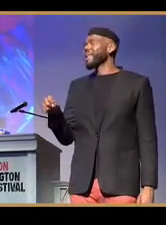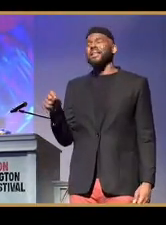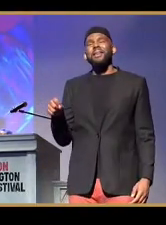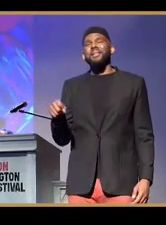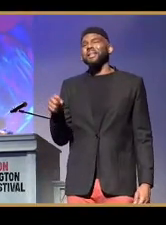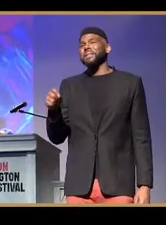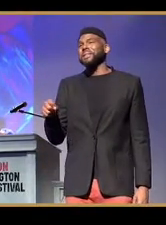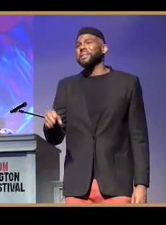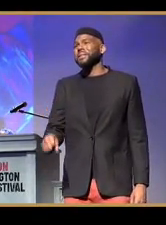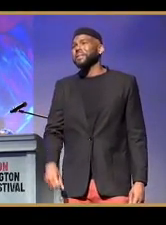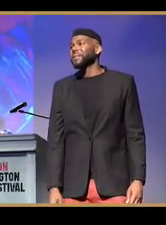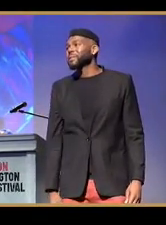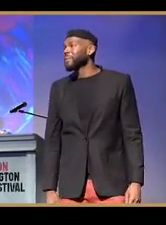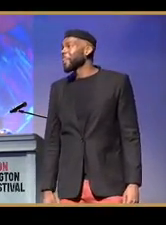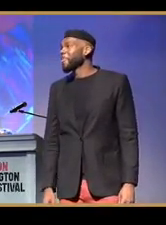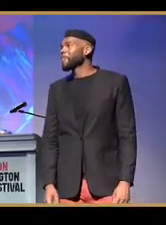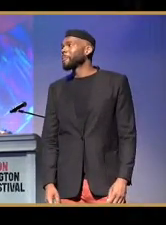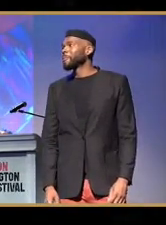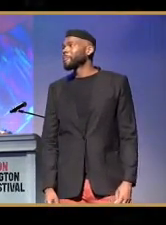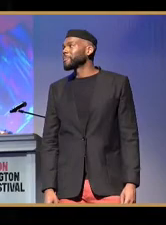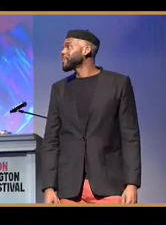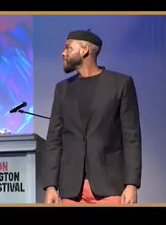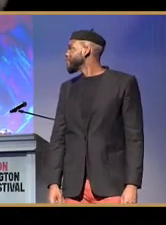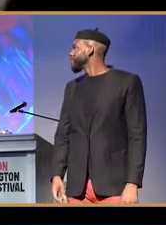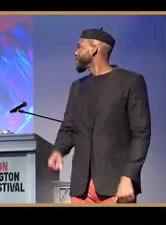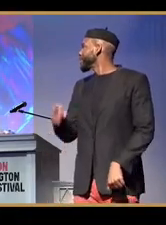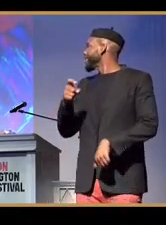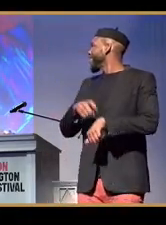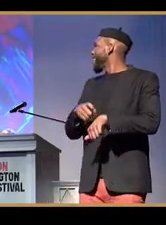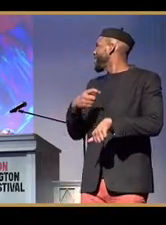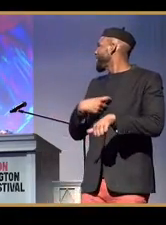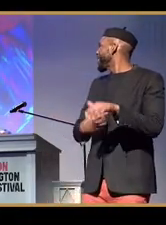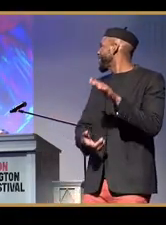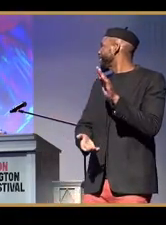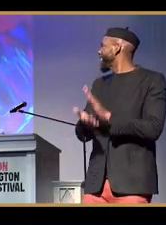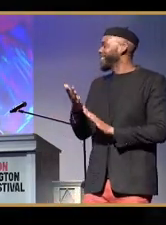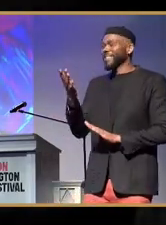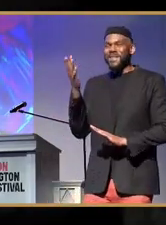Yeah, yeah, yeah. It's time for me to go, cuz